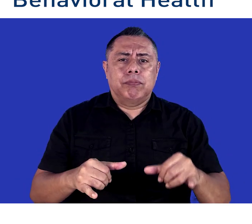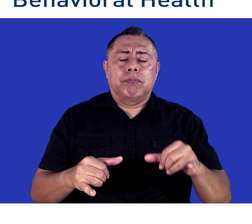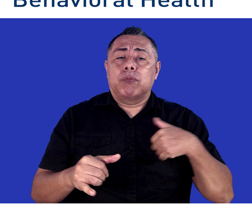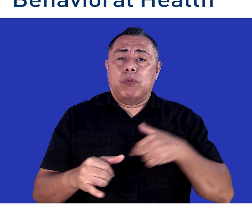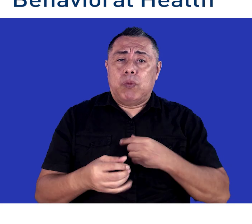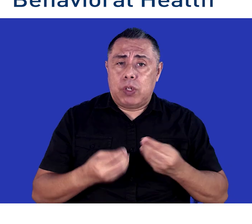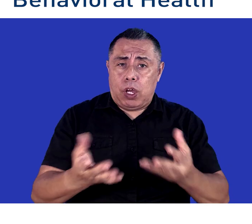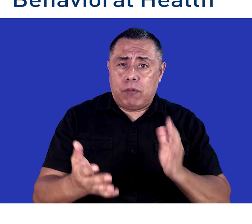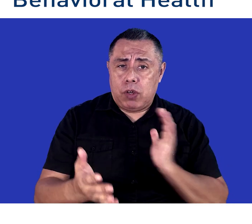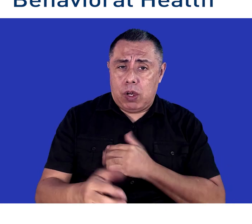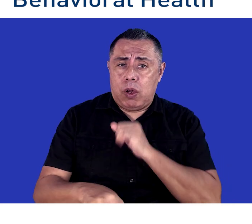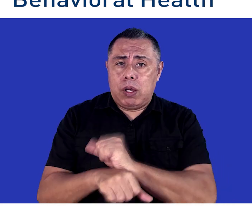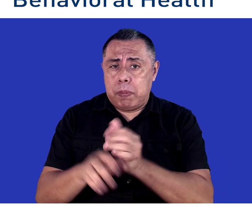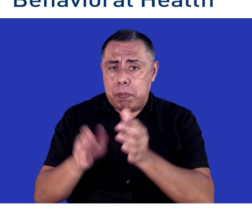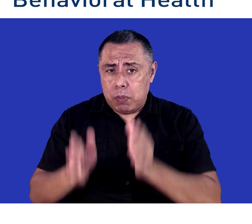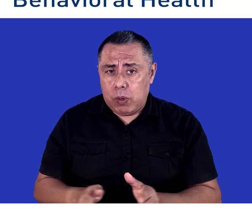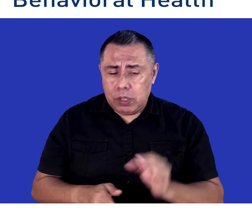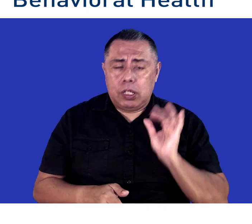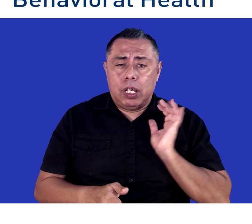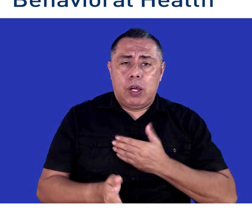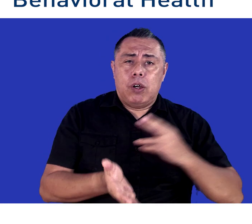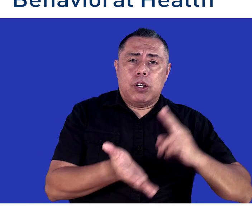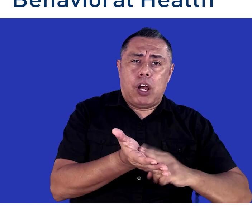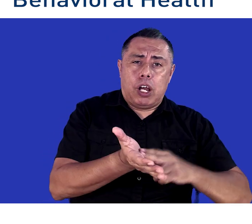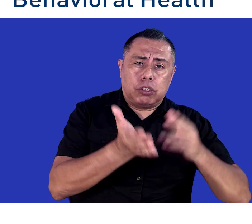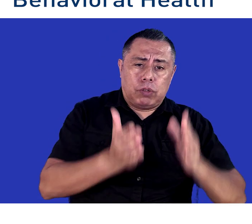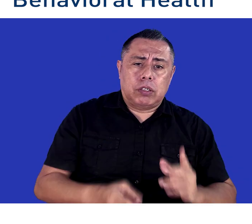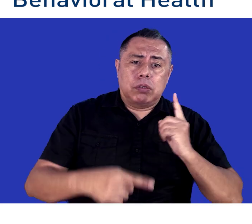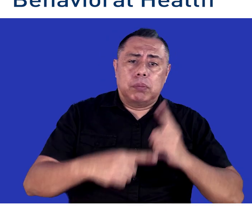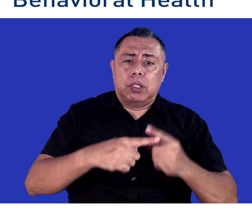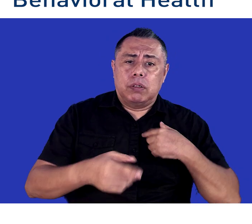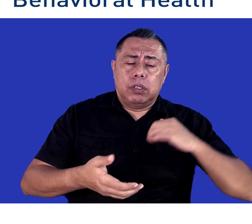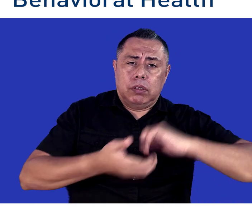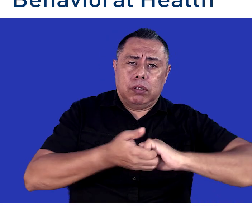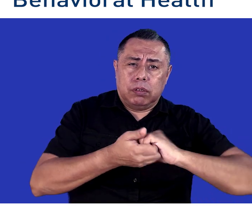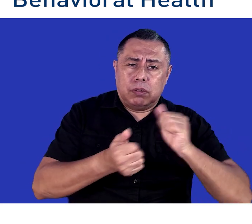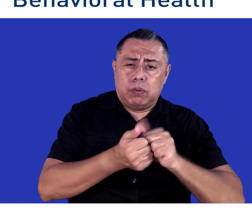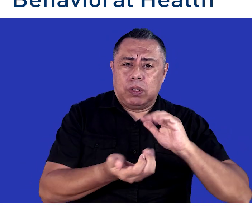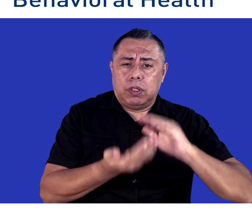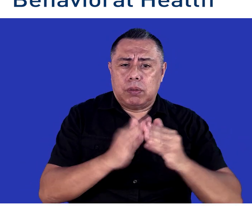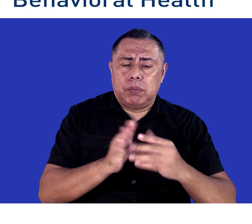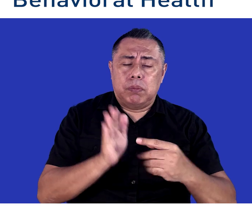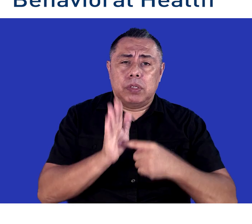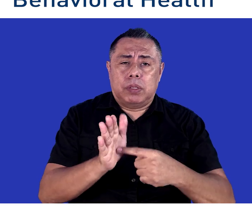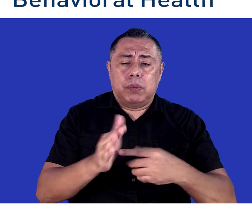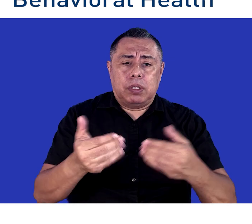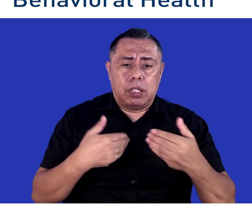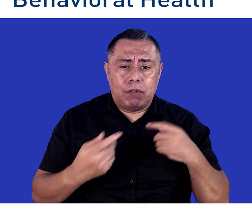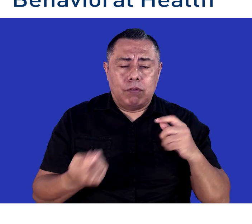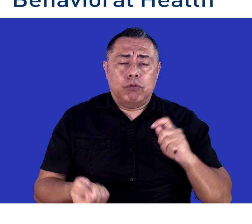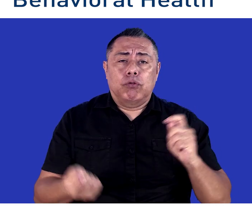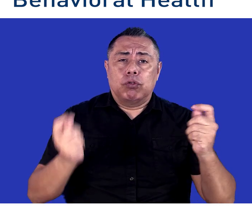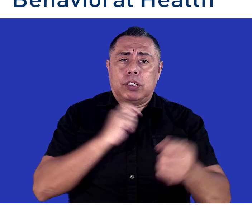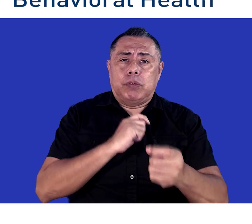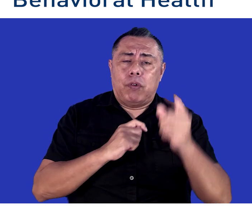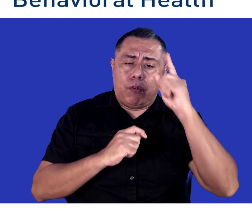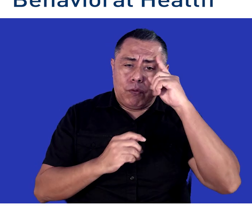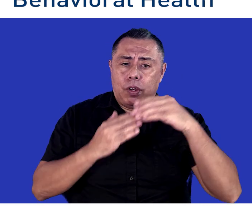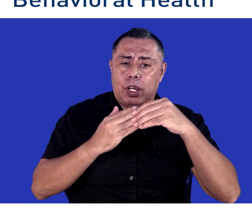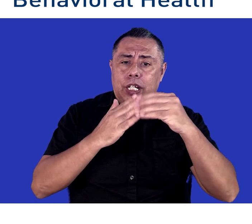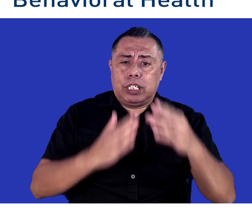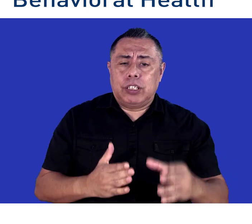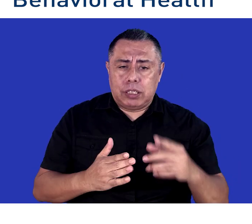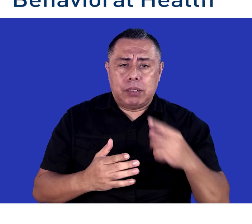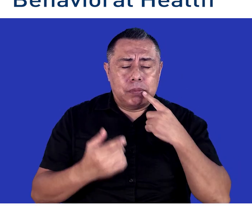training for our employees, for our contracted providers, and for community collaborations, such as the Transforming Our Partnership for Student Success, or